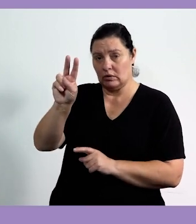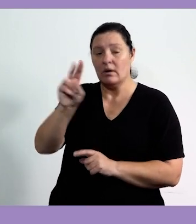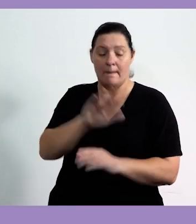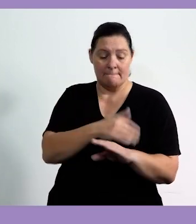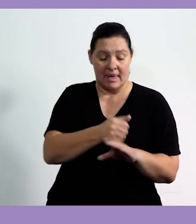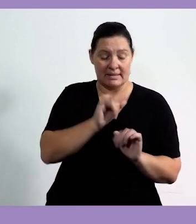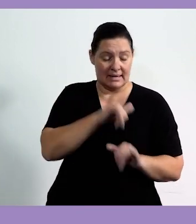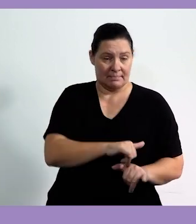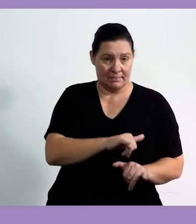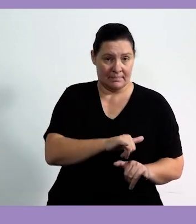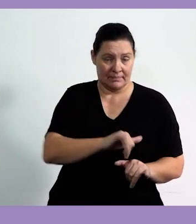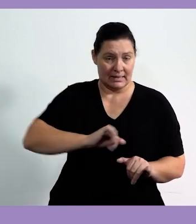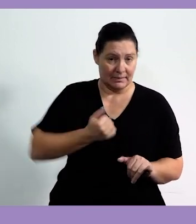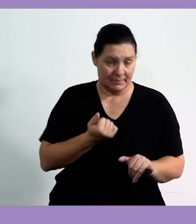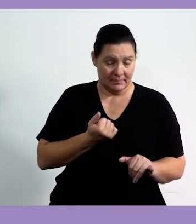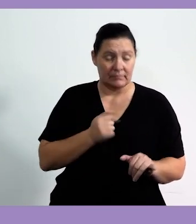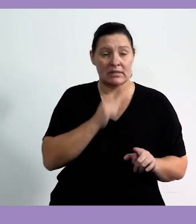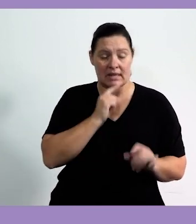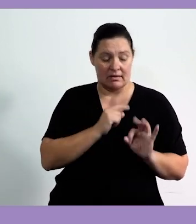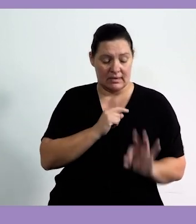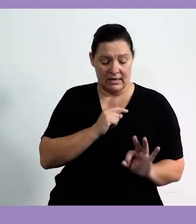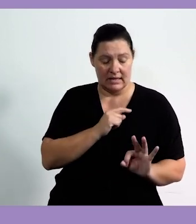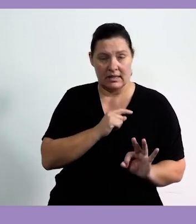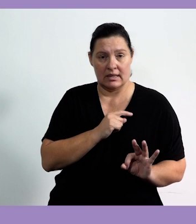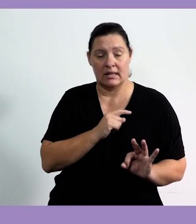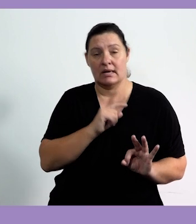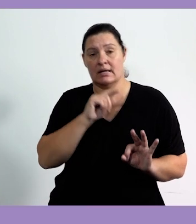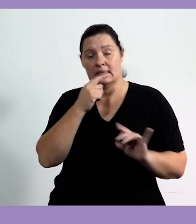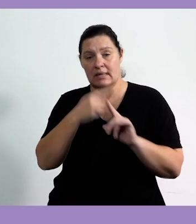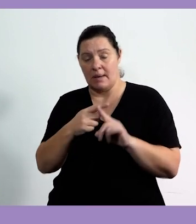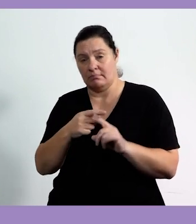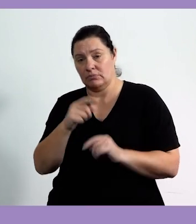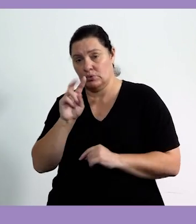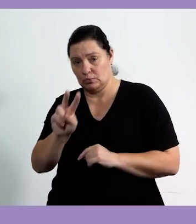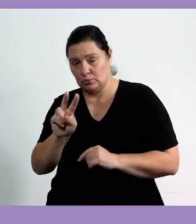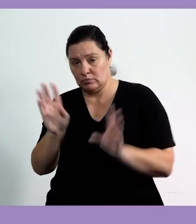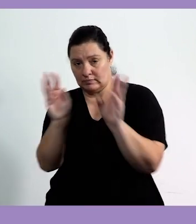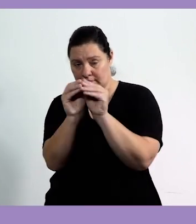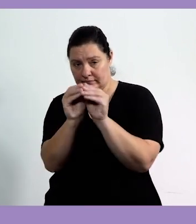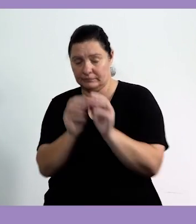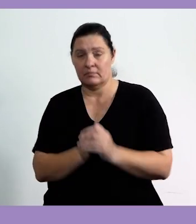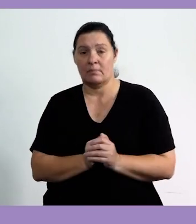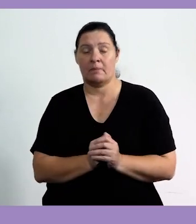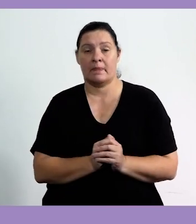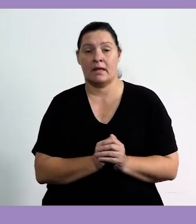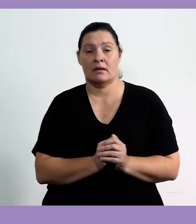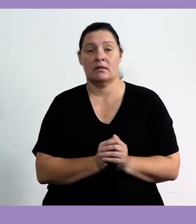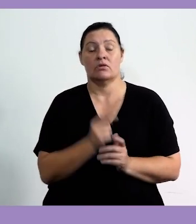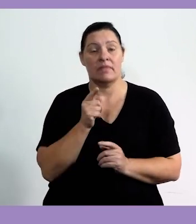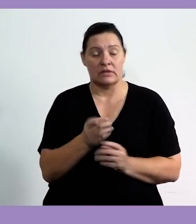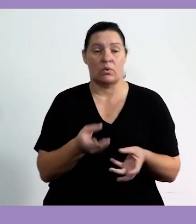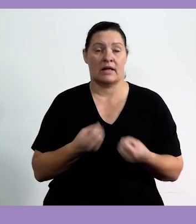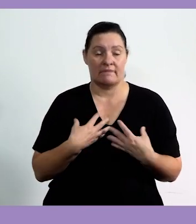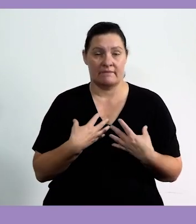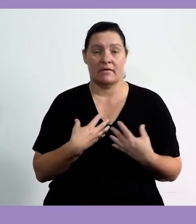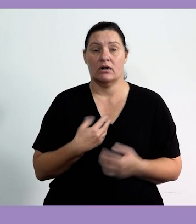I'm going to keep the base and I am going to say 3 multiplied by 2. So that